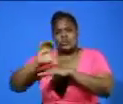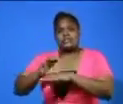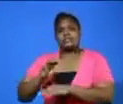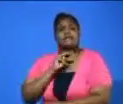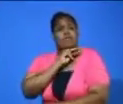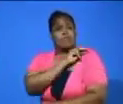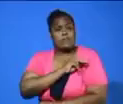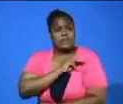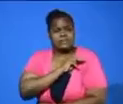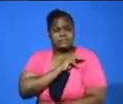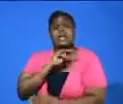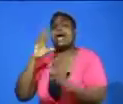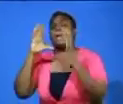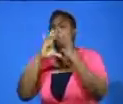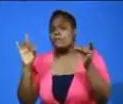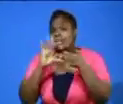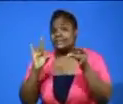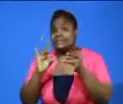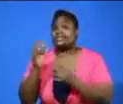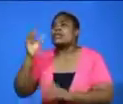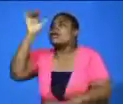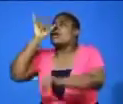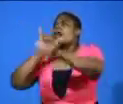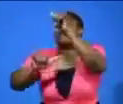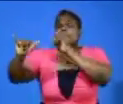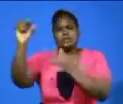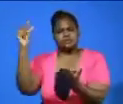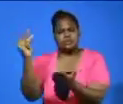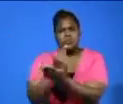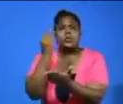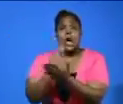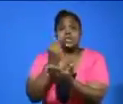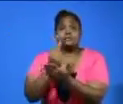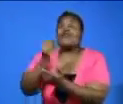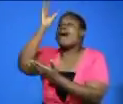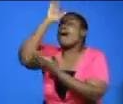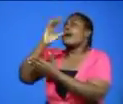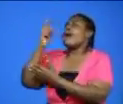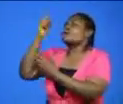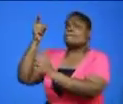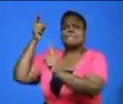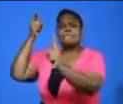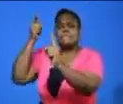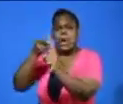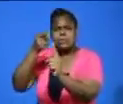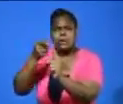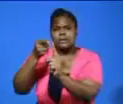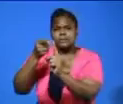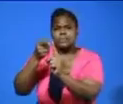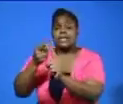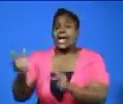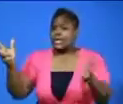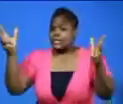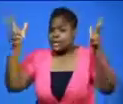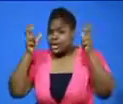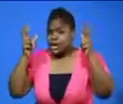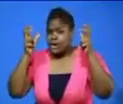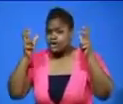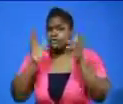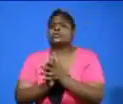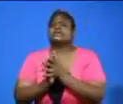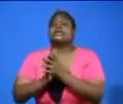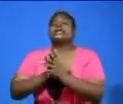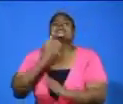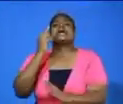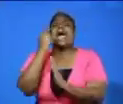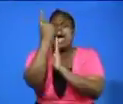mission and a message. It's the everlasting gospel. It's God's purpose. And hear this preacher. The